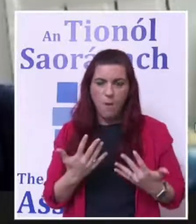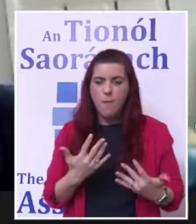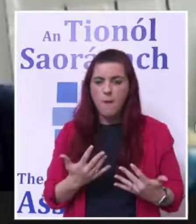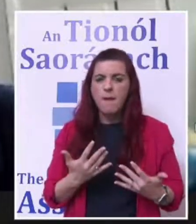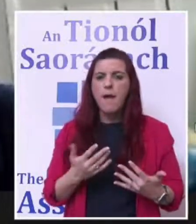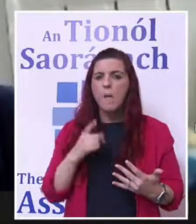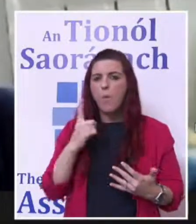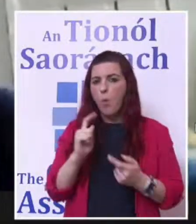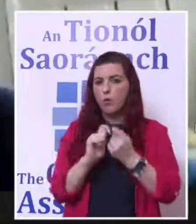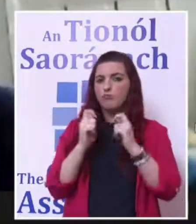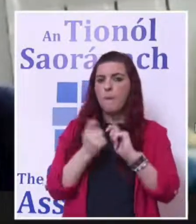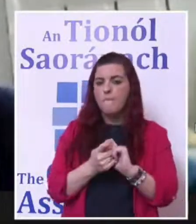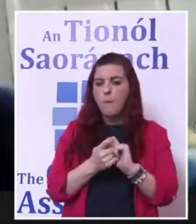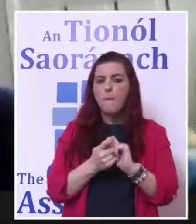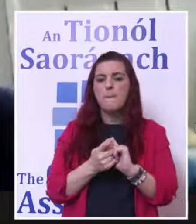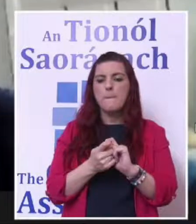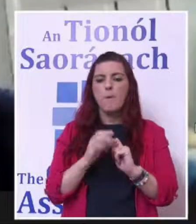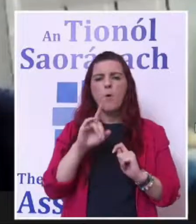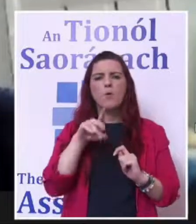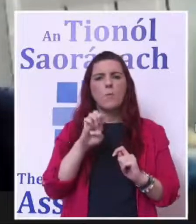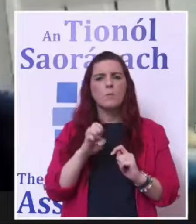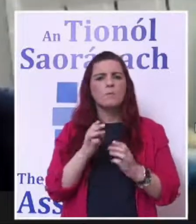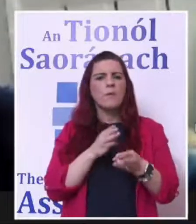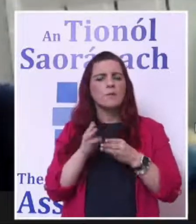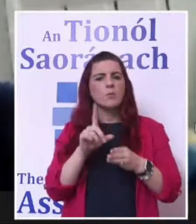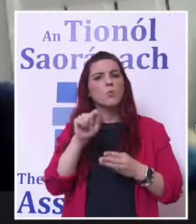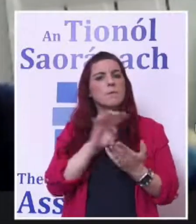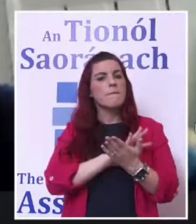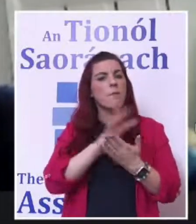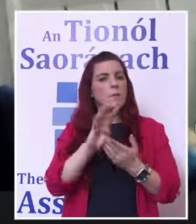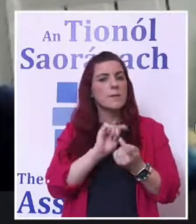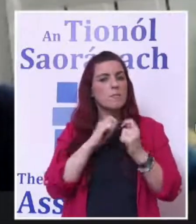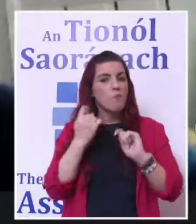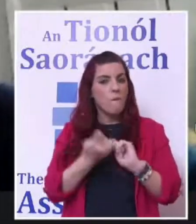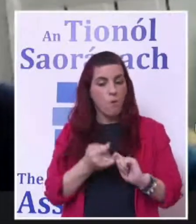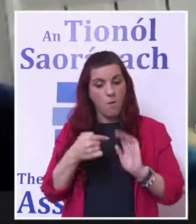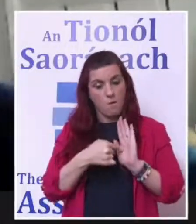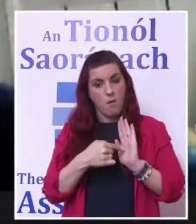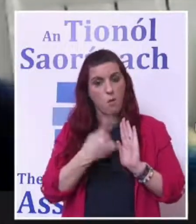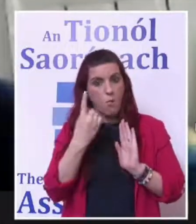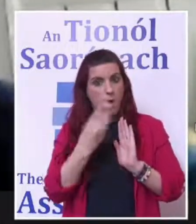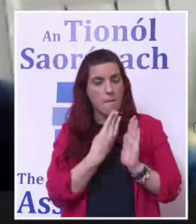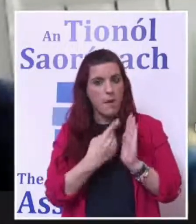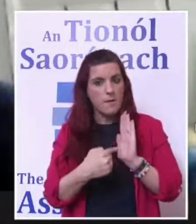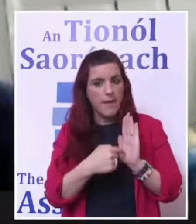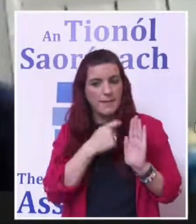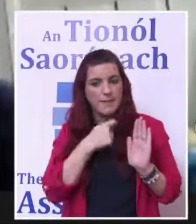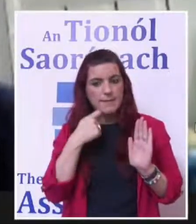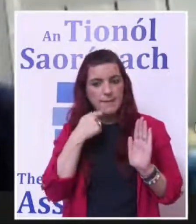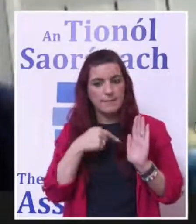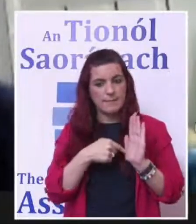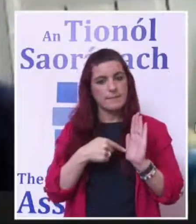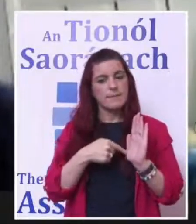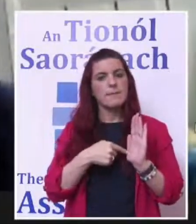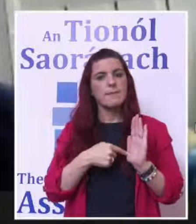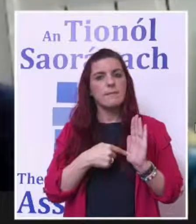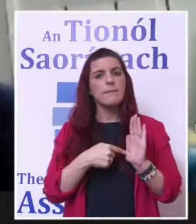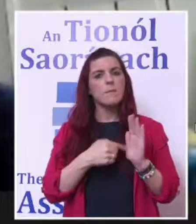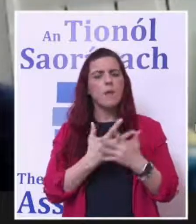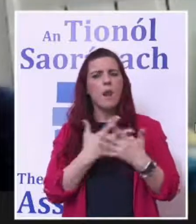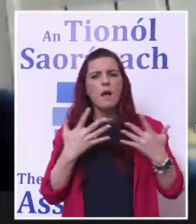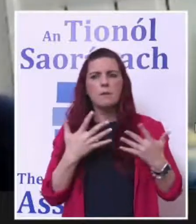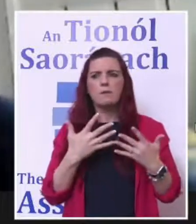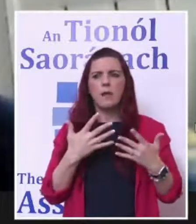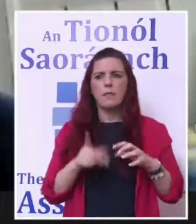particular reform that occurred as part of the 2014 reforms was to take what was an already existing local